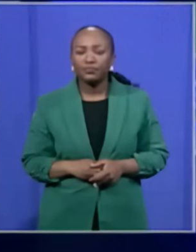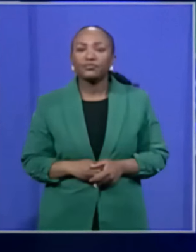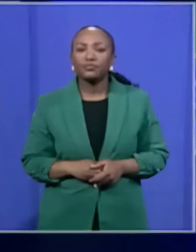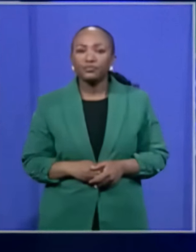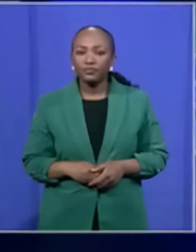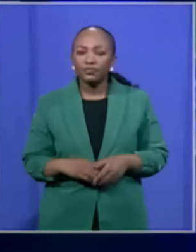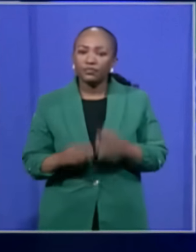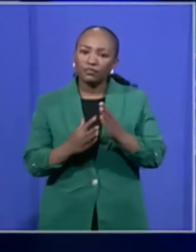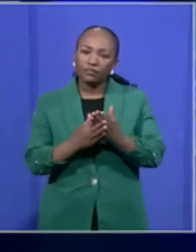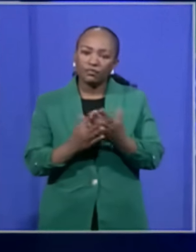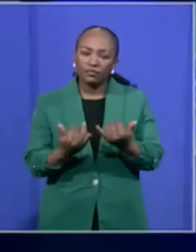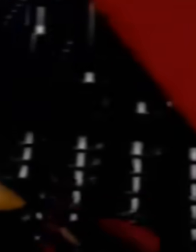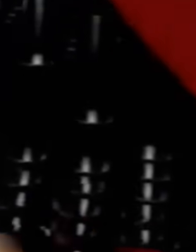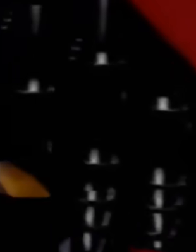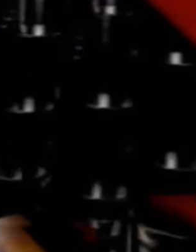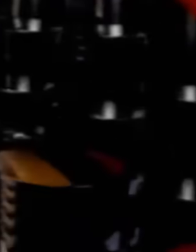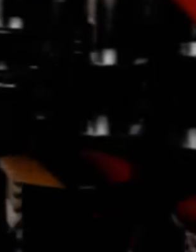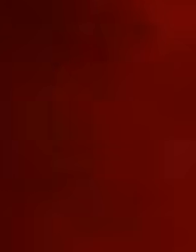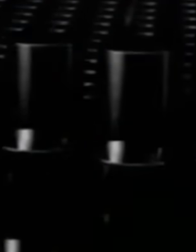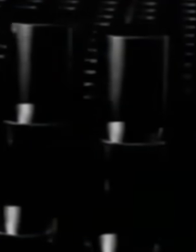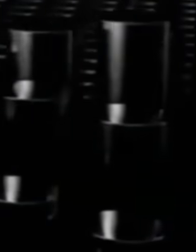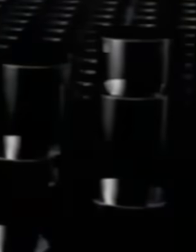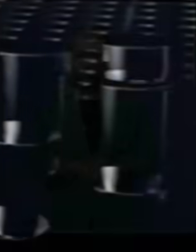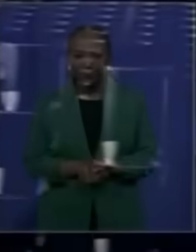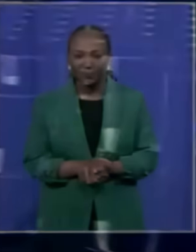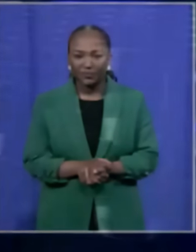Moya re fetela mabenkeleng.